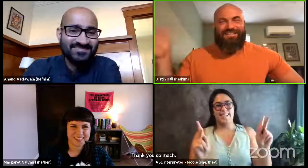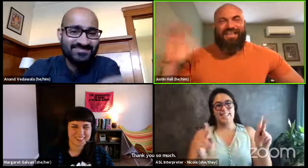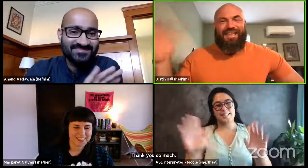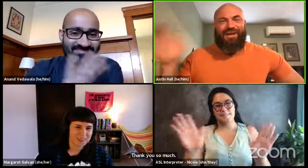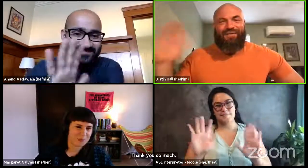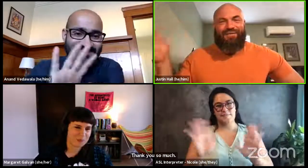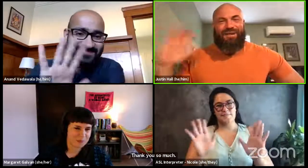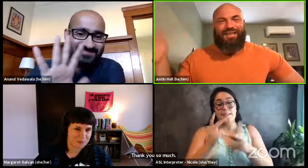Take care everybody.